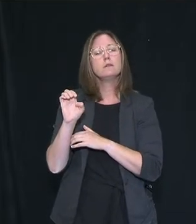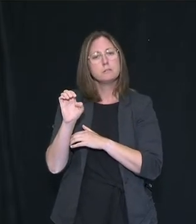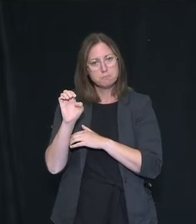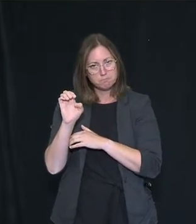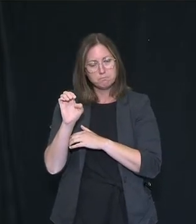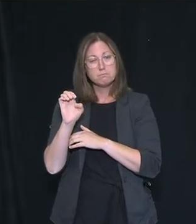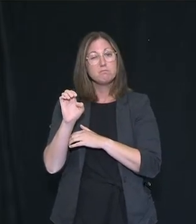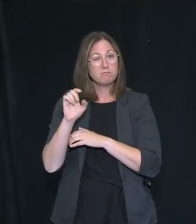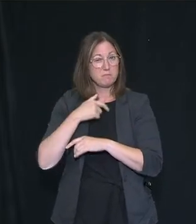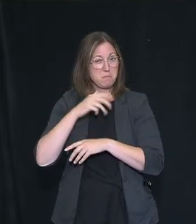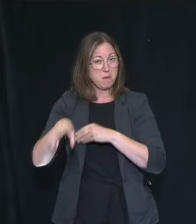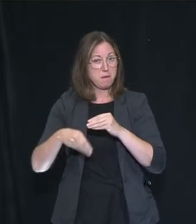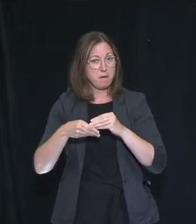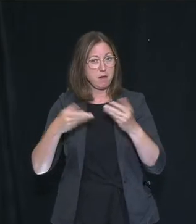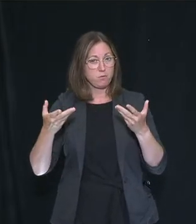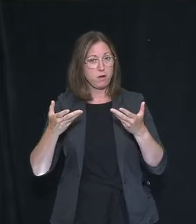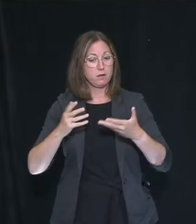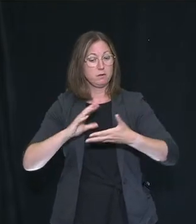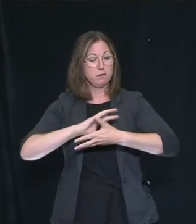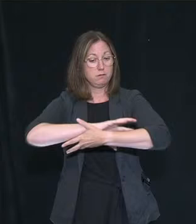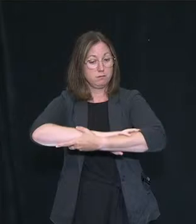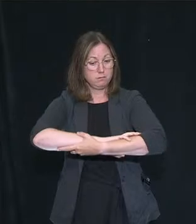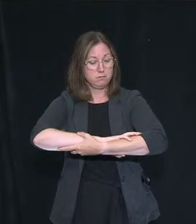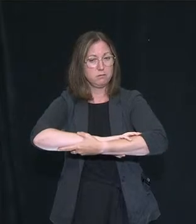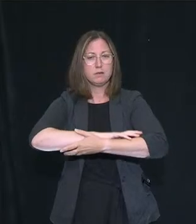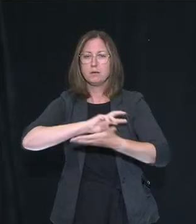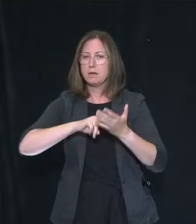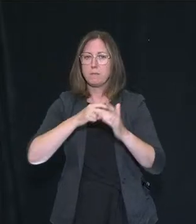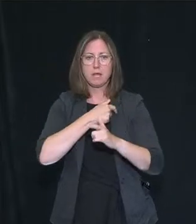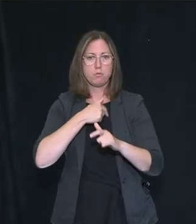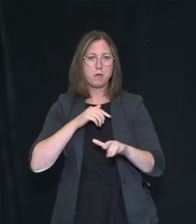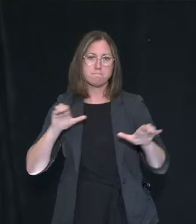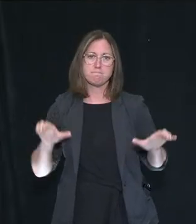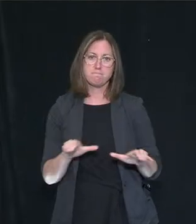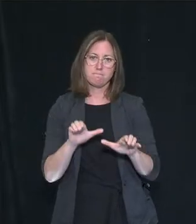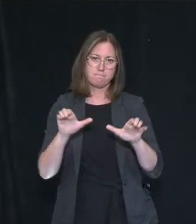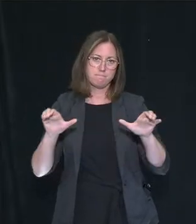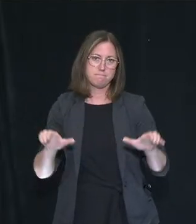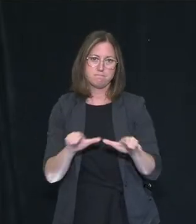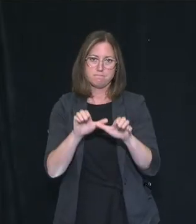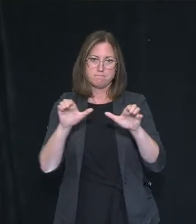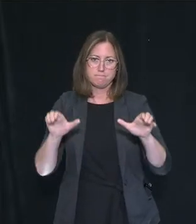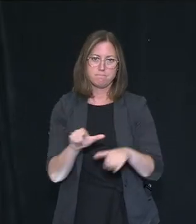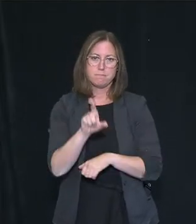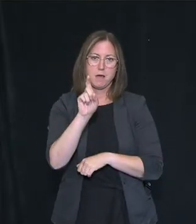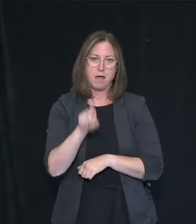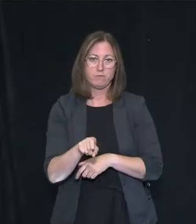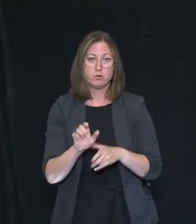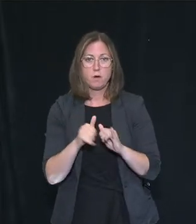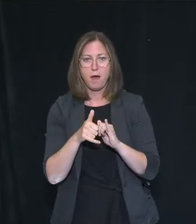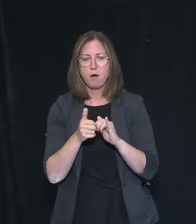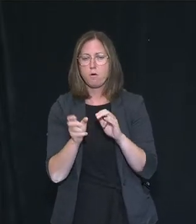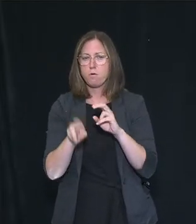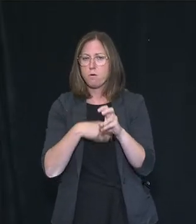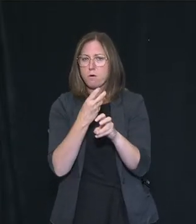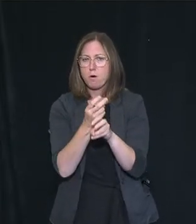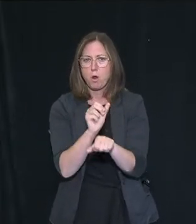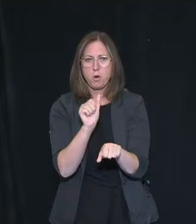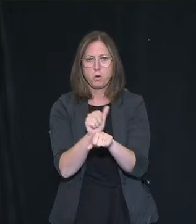that reconciliation is a grace that must be earned through continuous hard work and